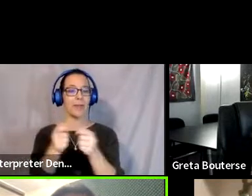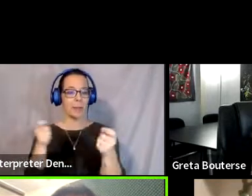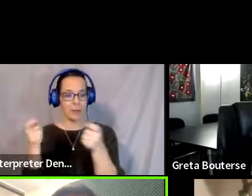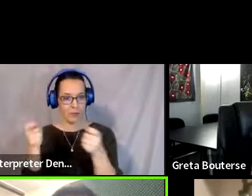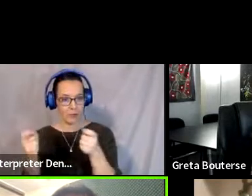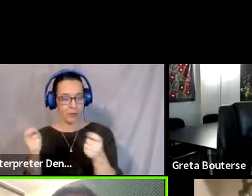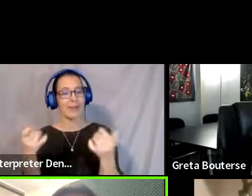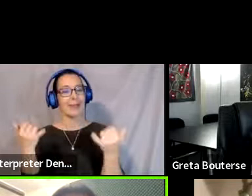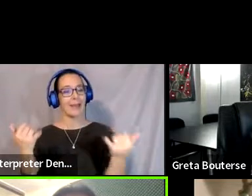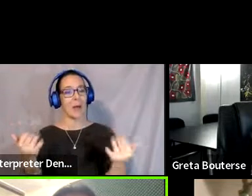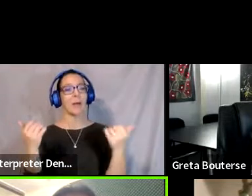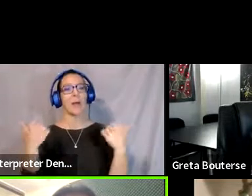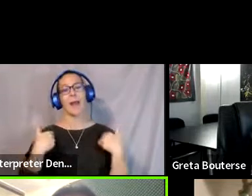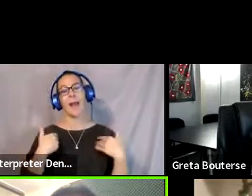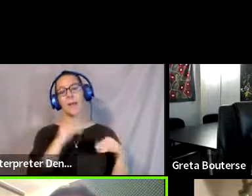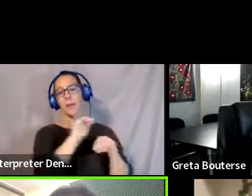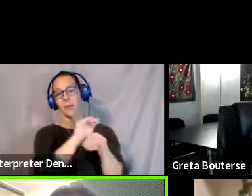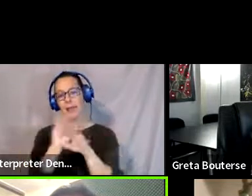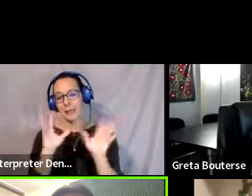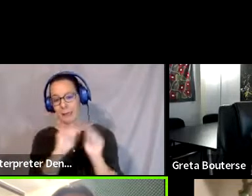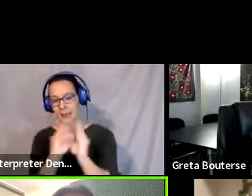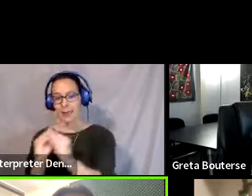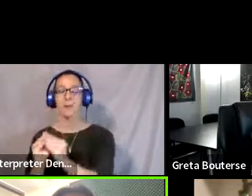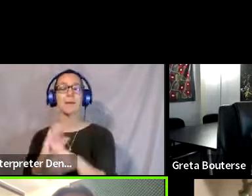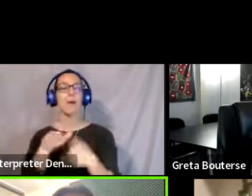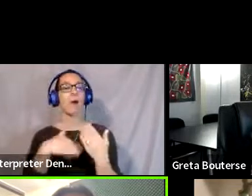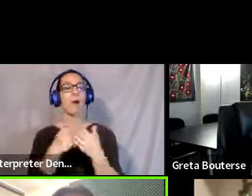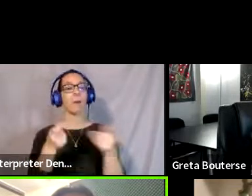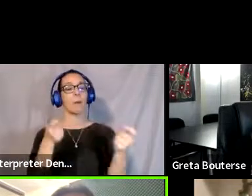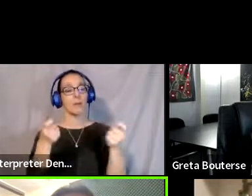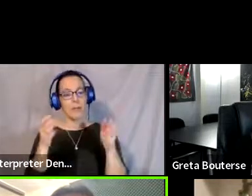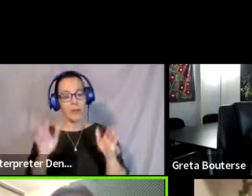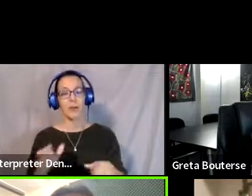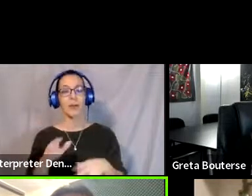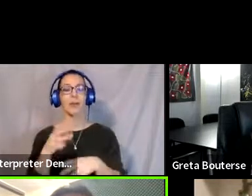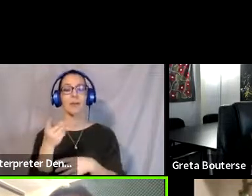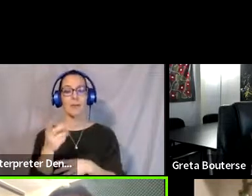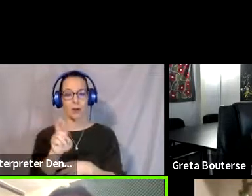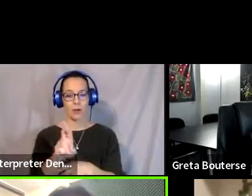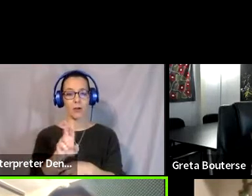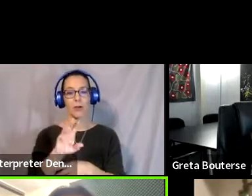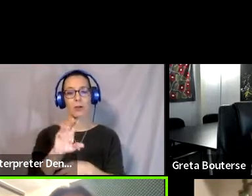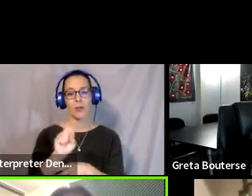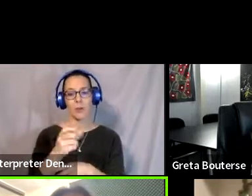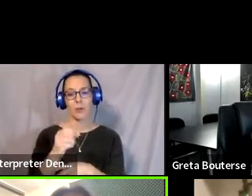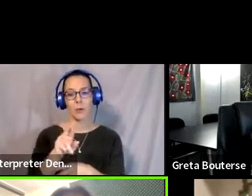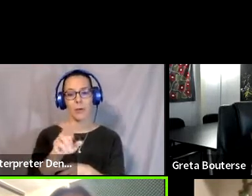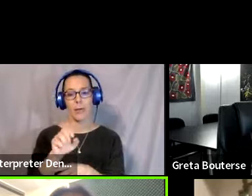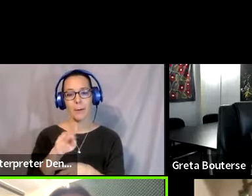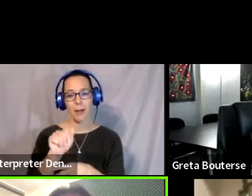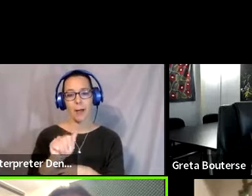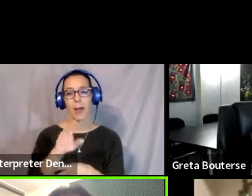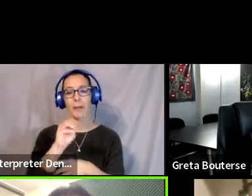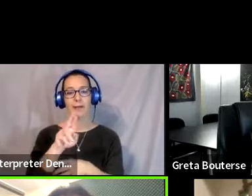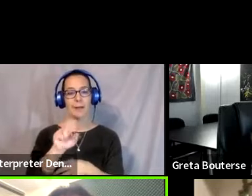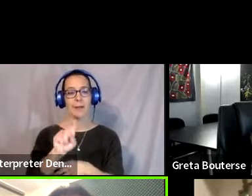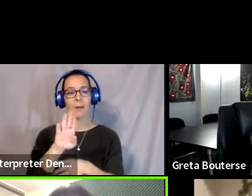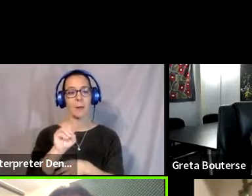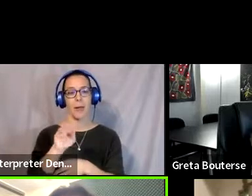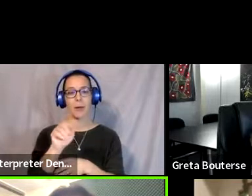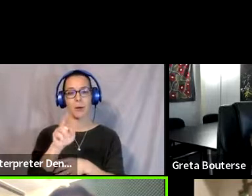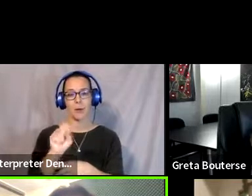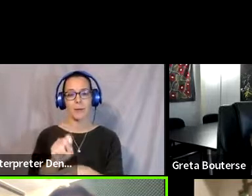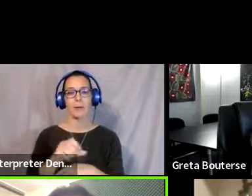all the administrators like Dr. Shareda, Frau Bauder, Mrs. Bowders, and Andy